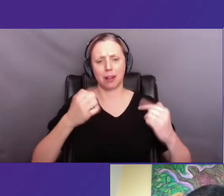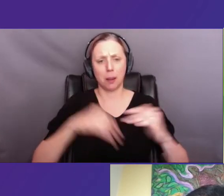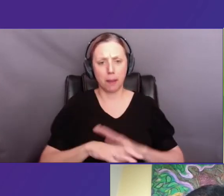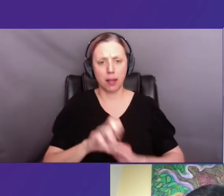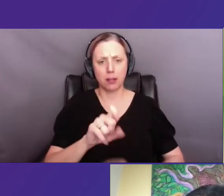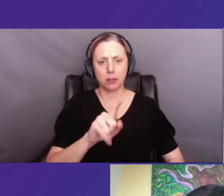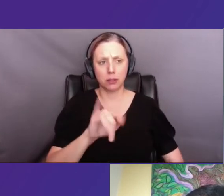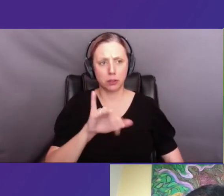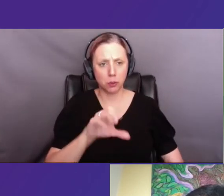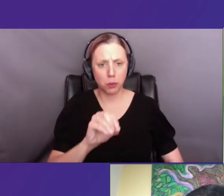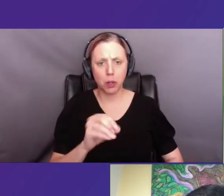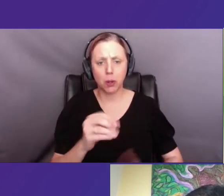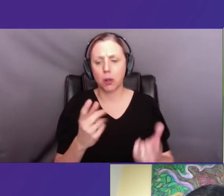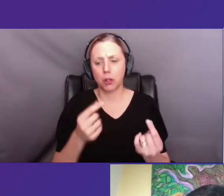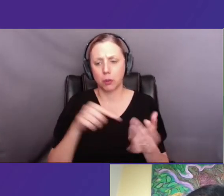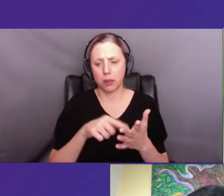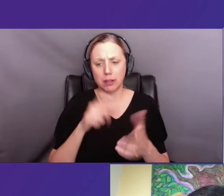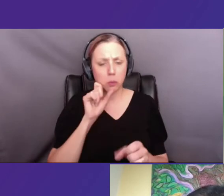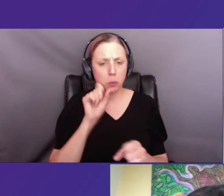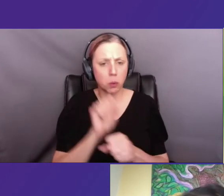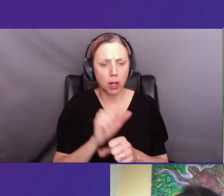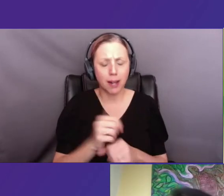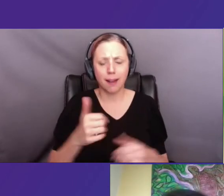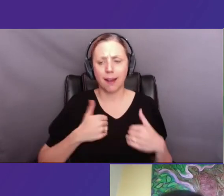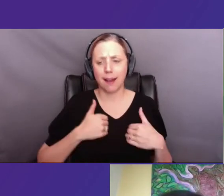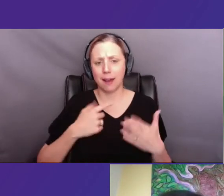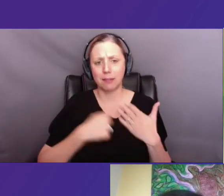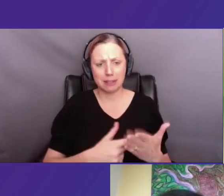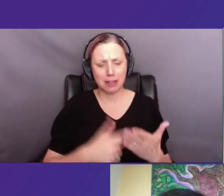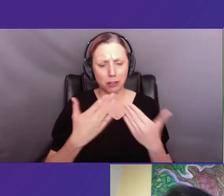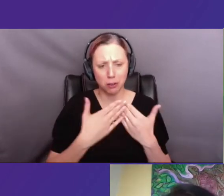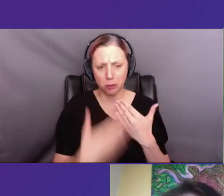let's do our work, let's have our discussions and move on.